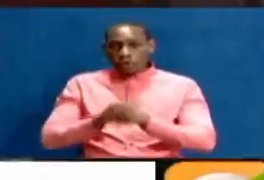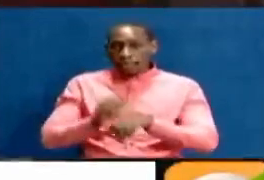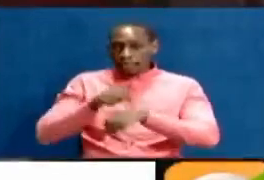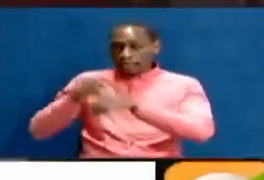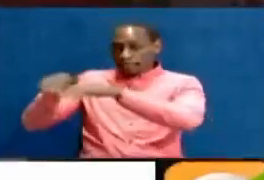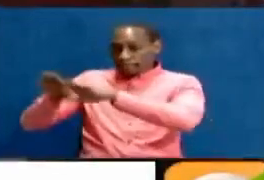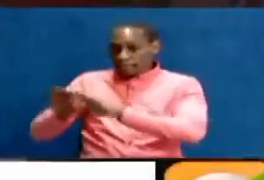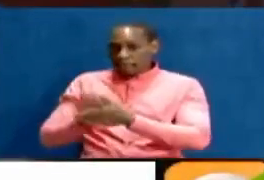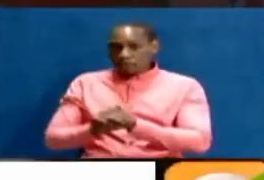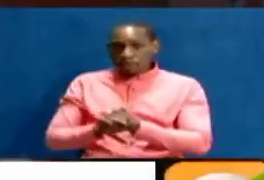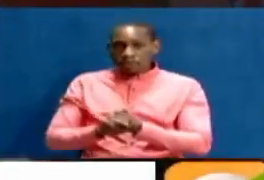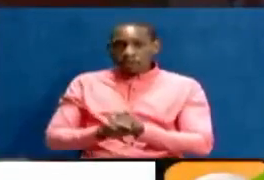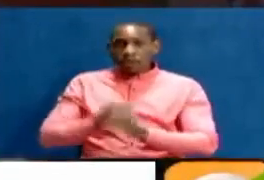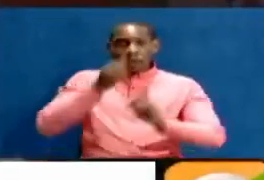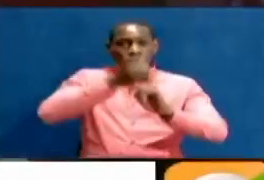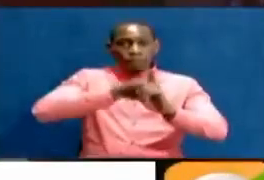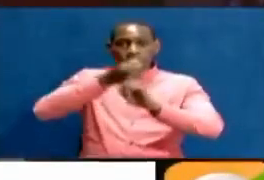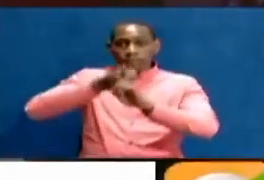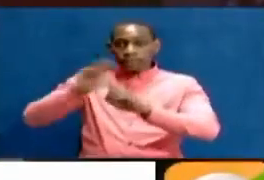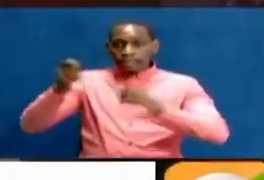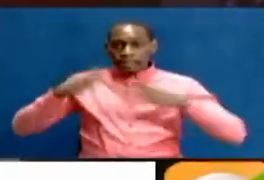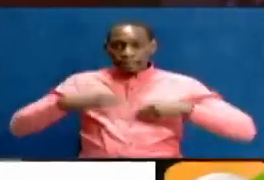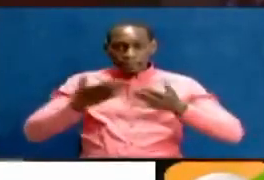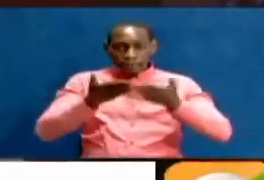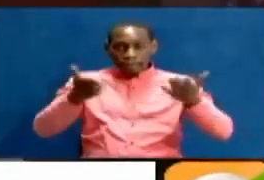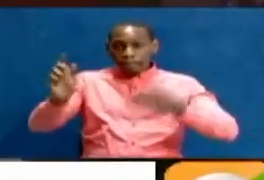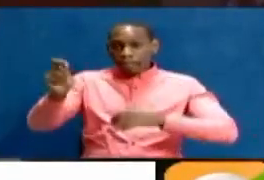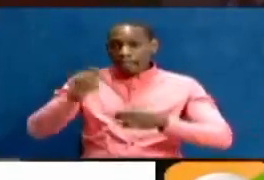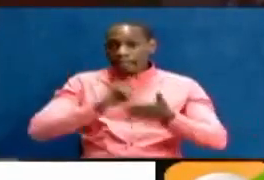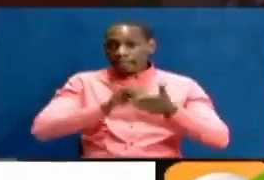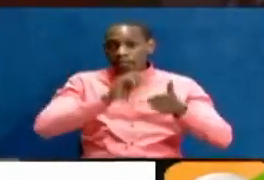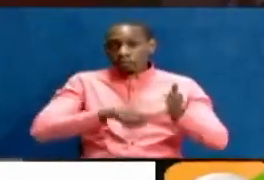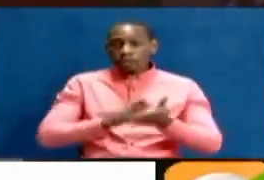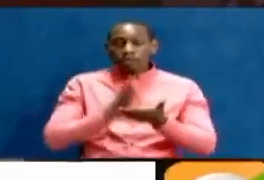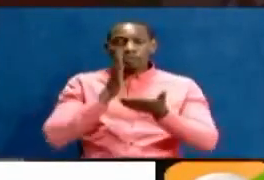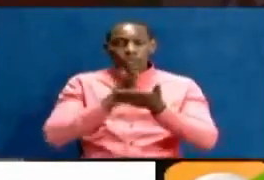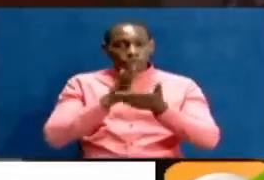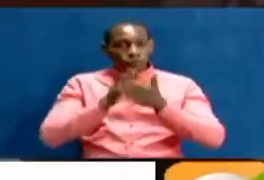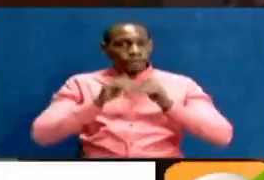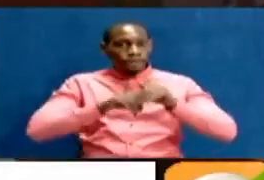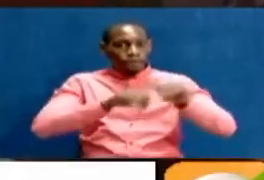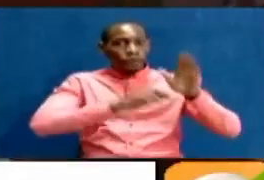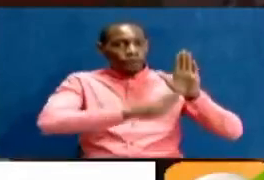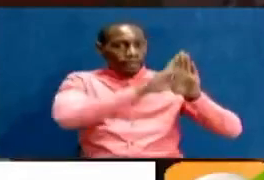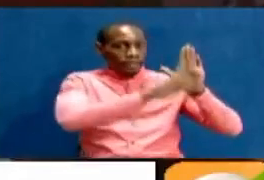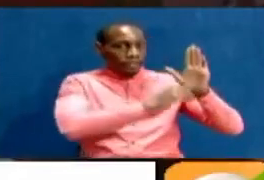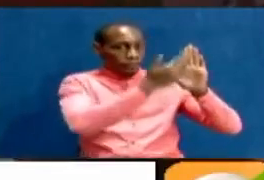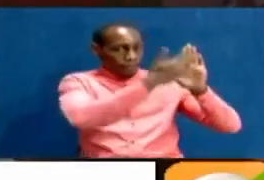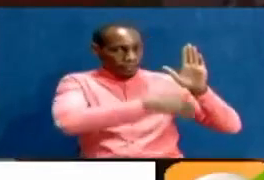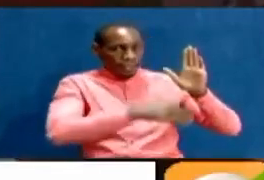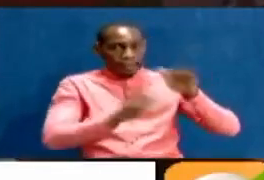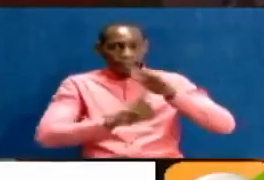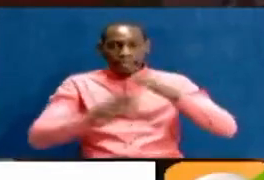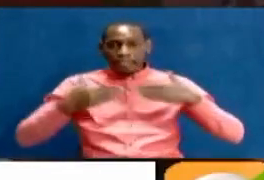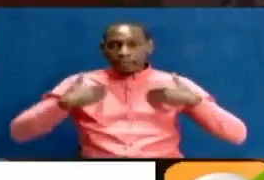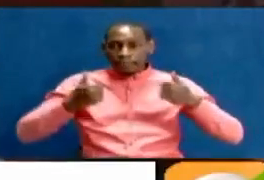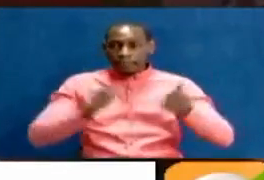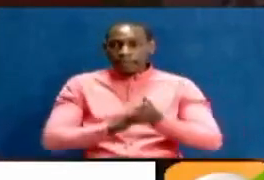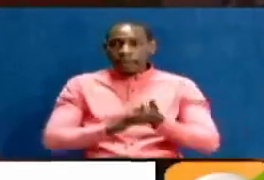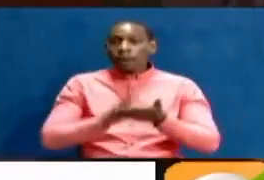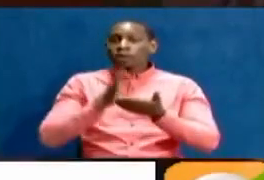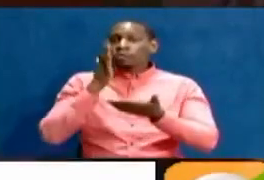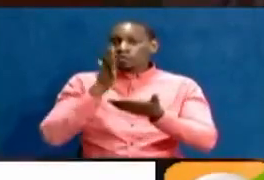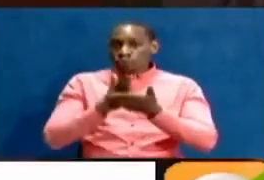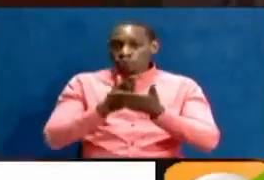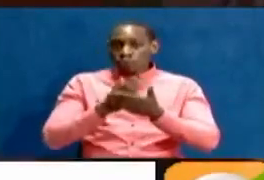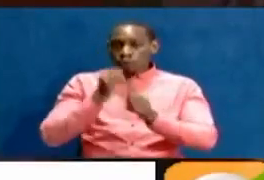during the burial, the clarion call to Kenyans across the country is that they strictly adhere to the protocols outlined by the Ministry of Health to